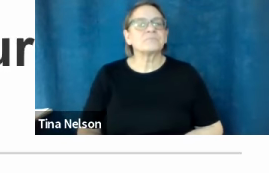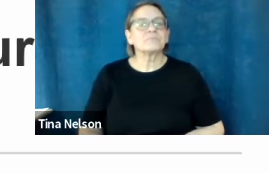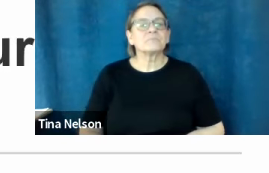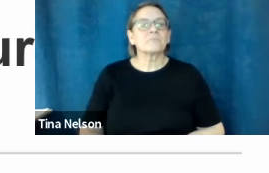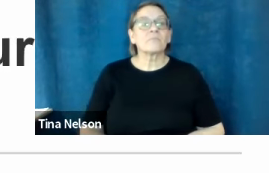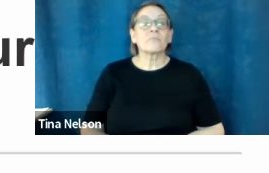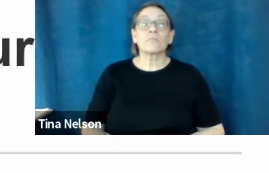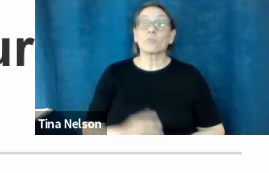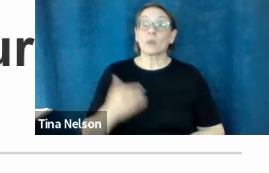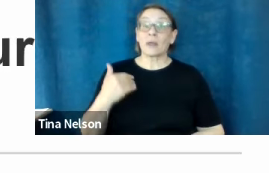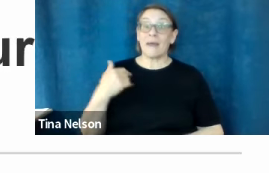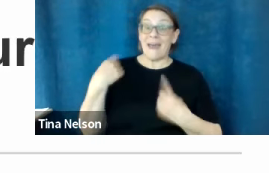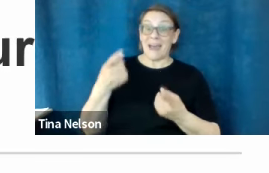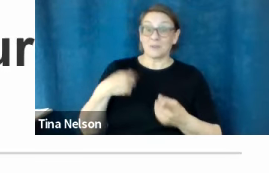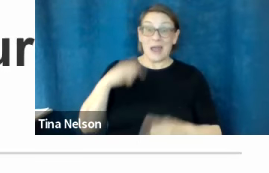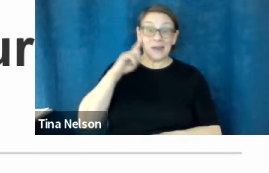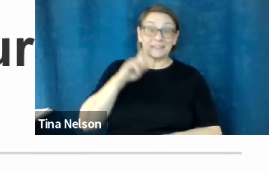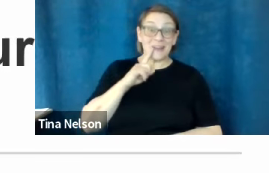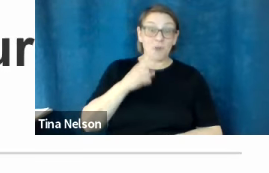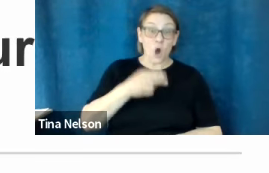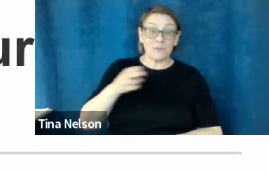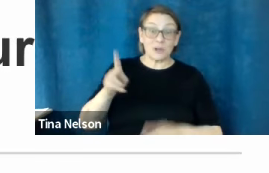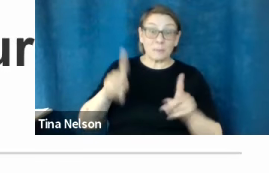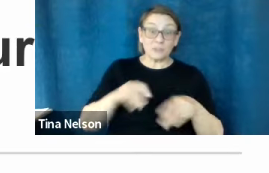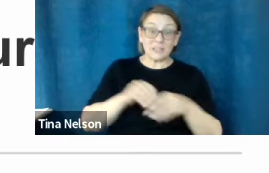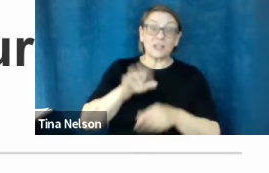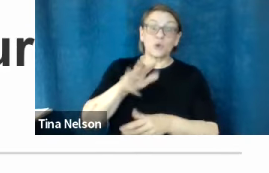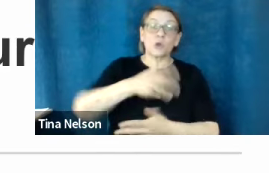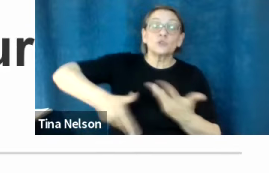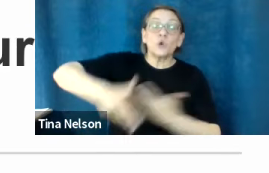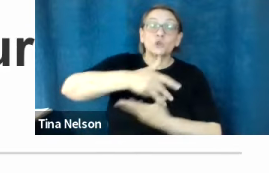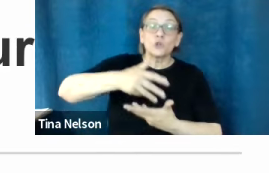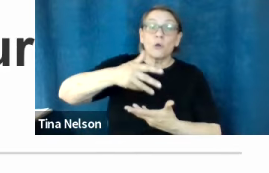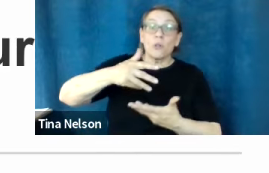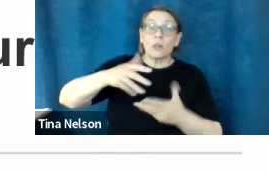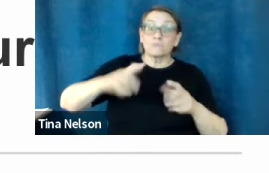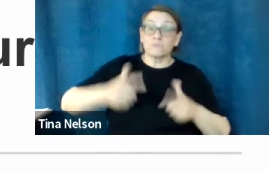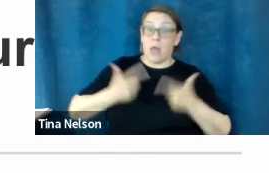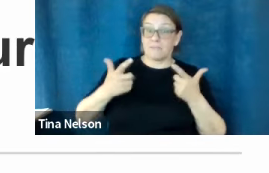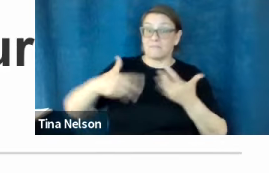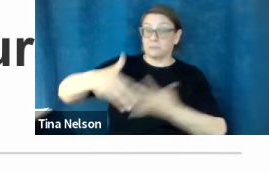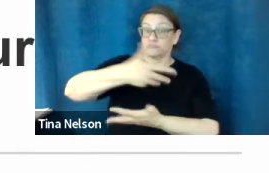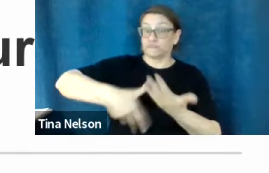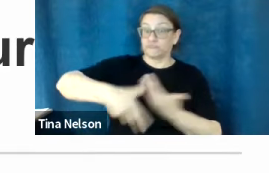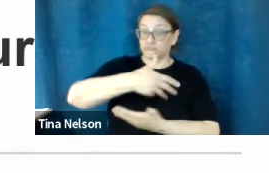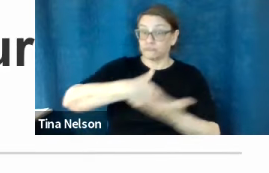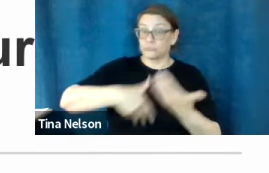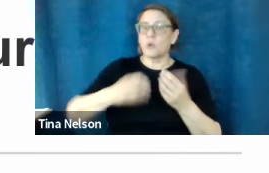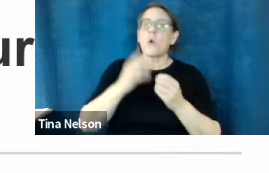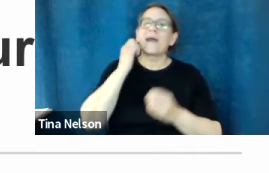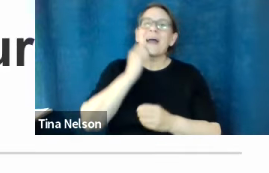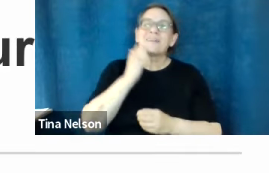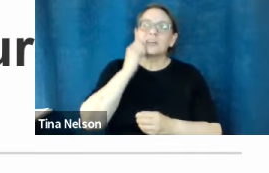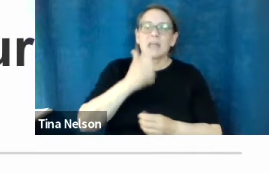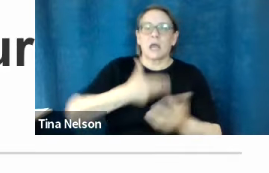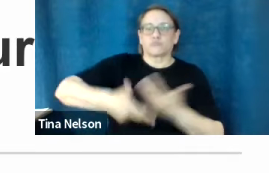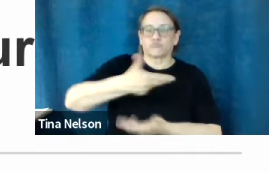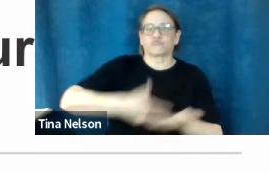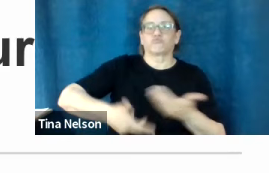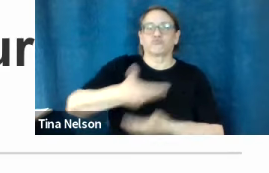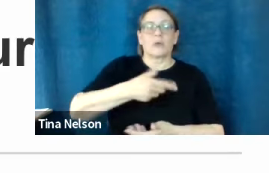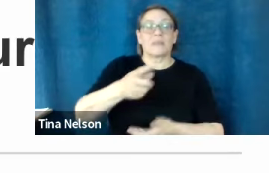Has there ever been a deaf or hard of hearing person in your social circle? A little bit more, uh, alluding to people's day-to-day interaction. And